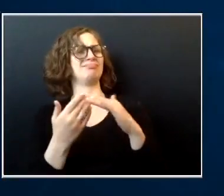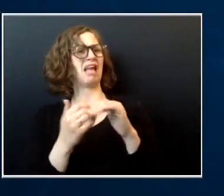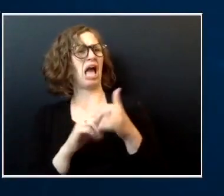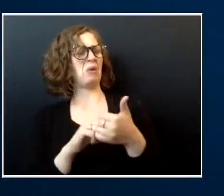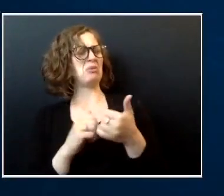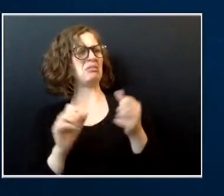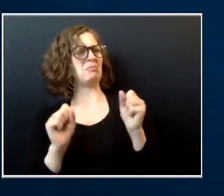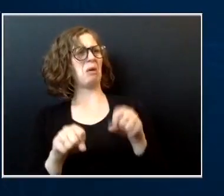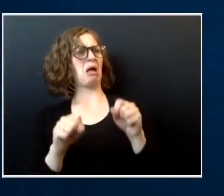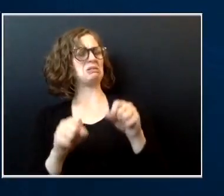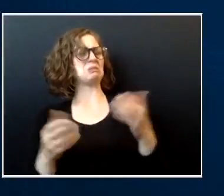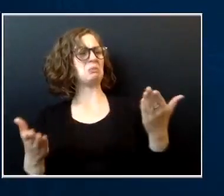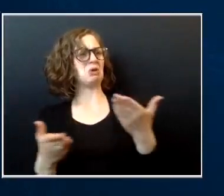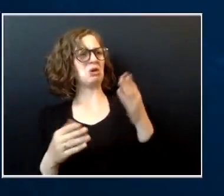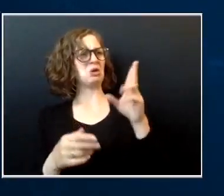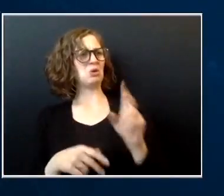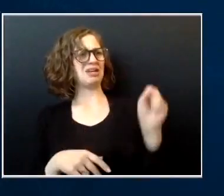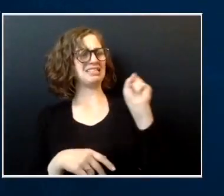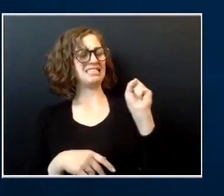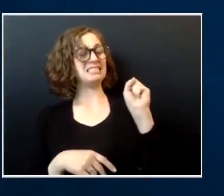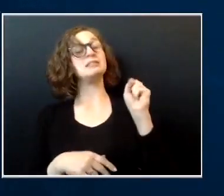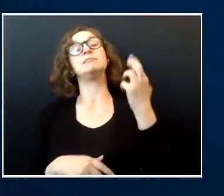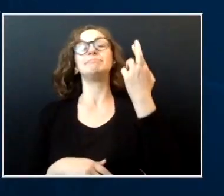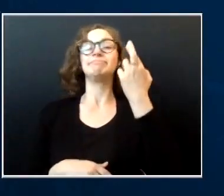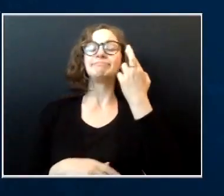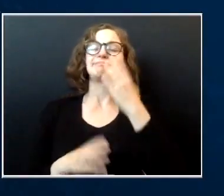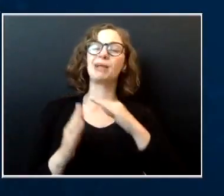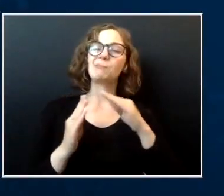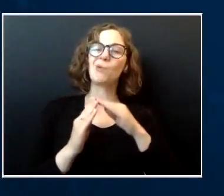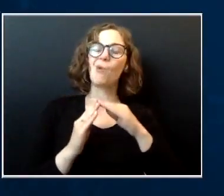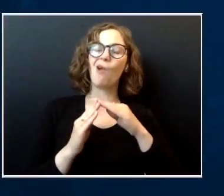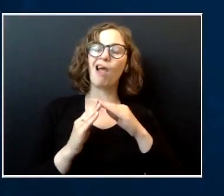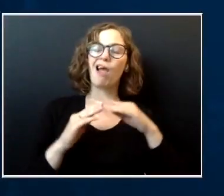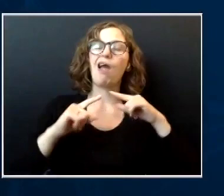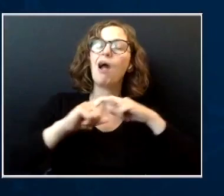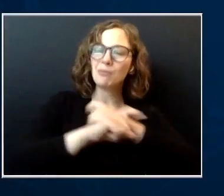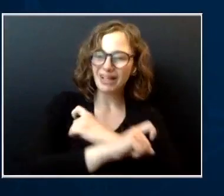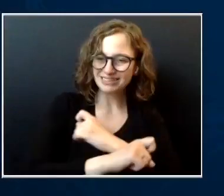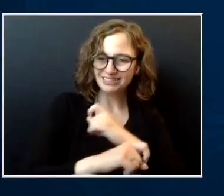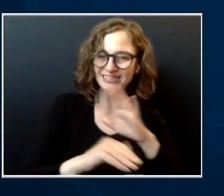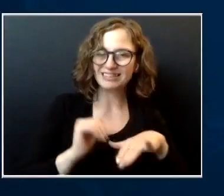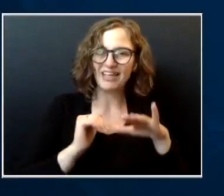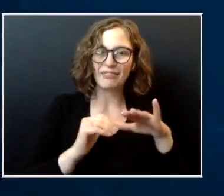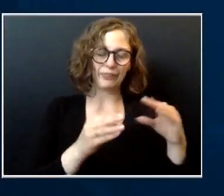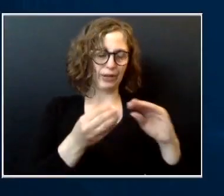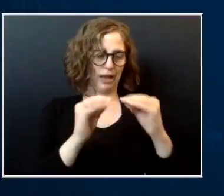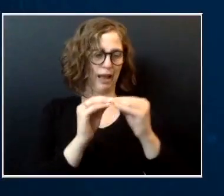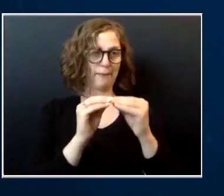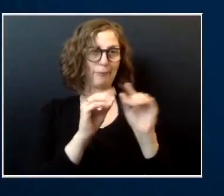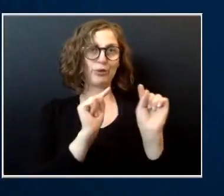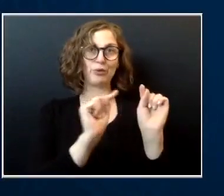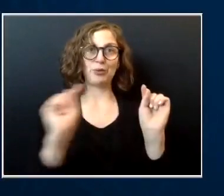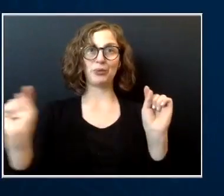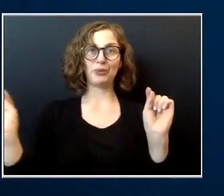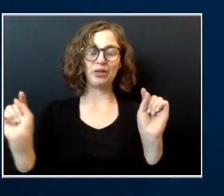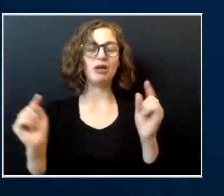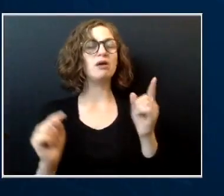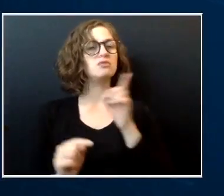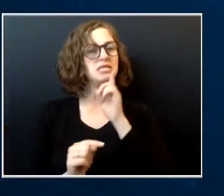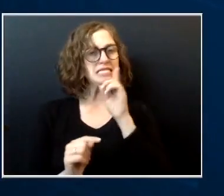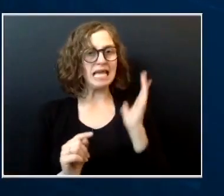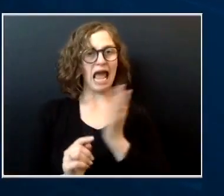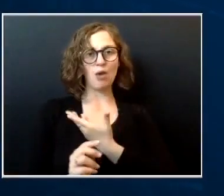reason it's much more complicated than just looking at that is that it's how we do our surveillance. We're a lot better